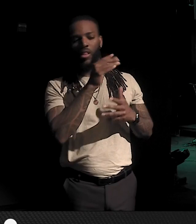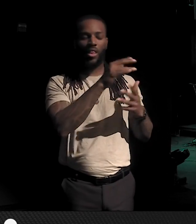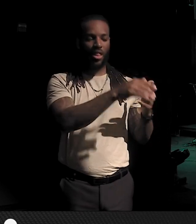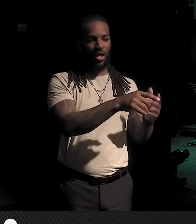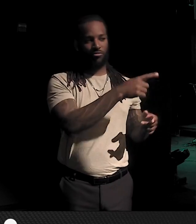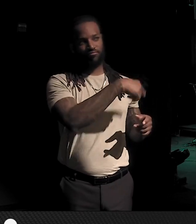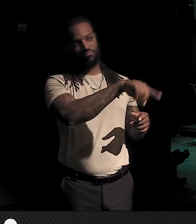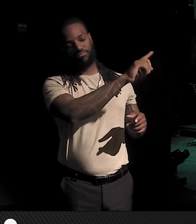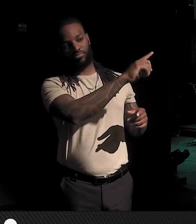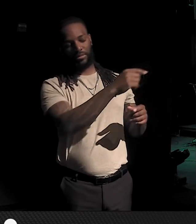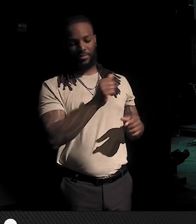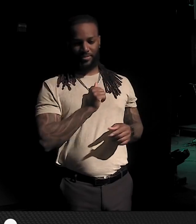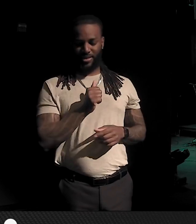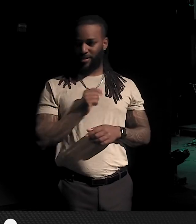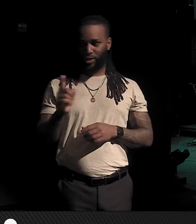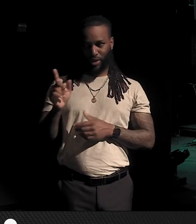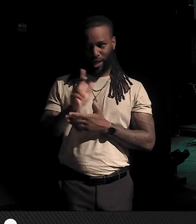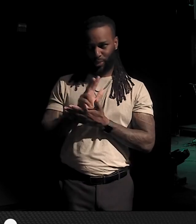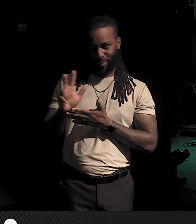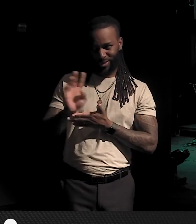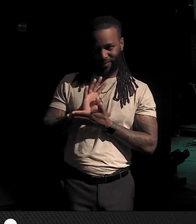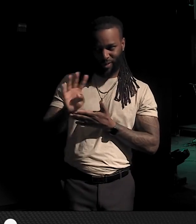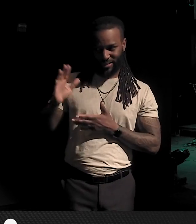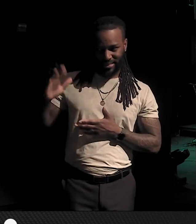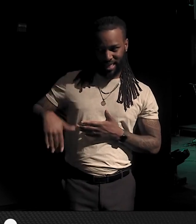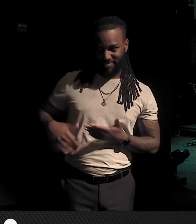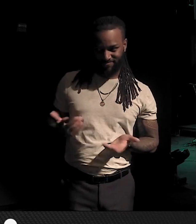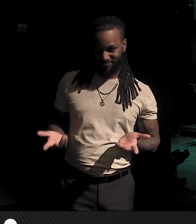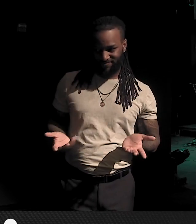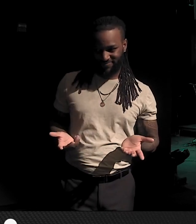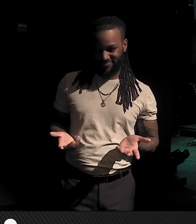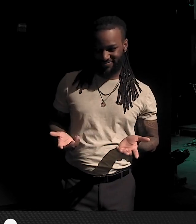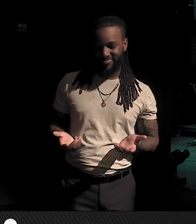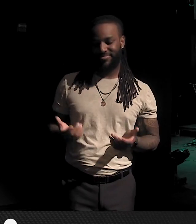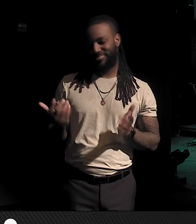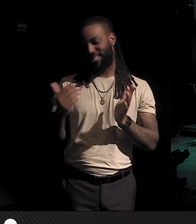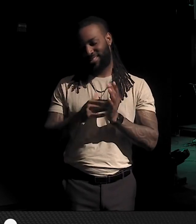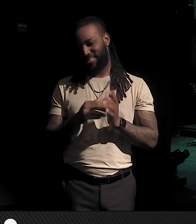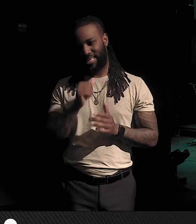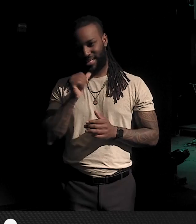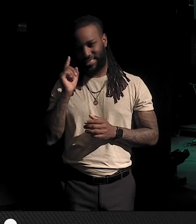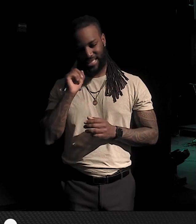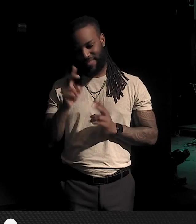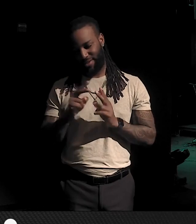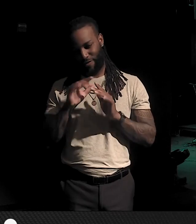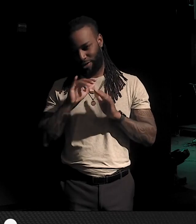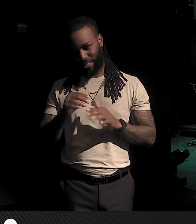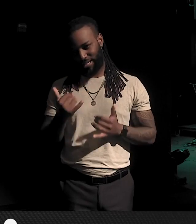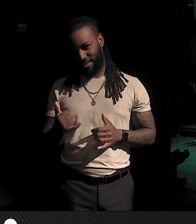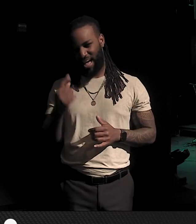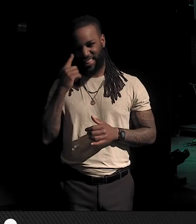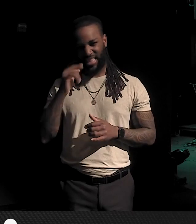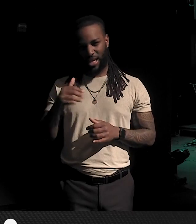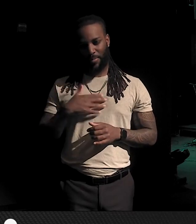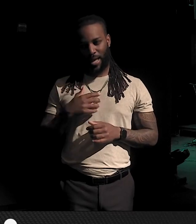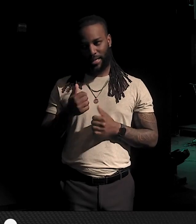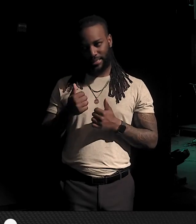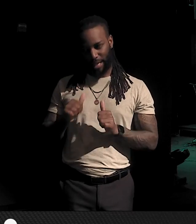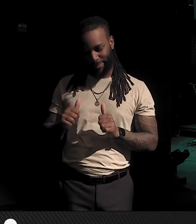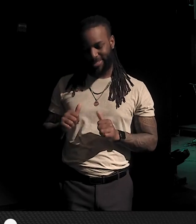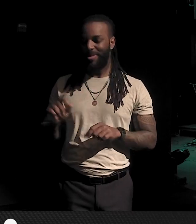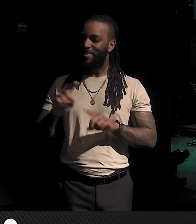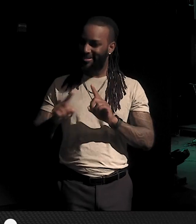Like, you're like at least 3 or 4 weeks late. And again, that doesn't sound very flirtatious to me now. I think that was my attempt.